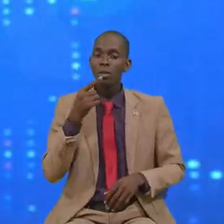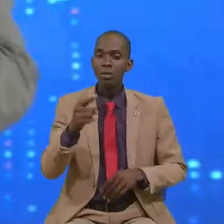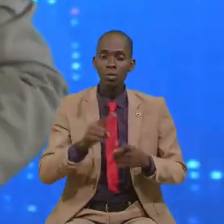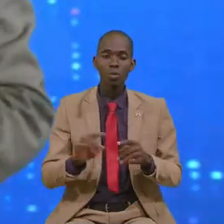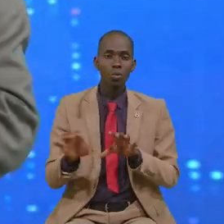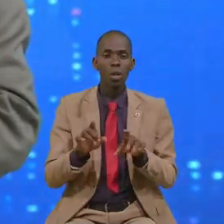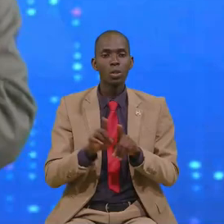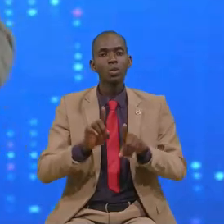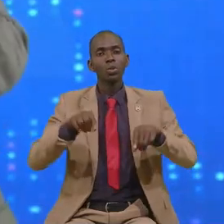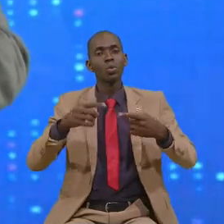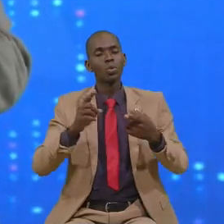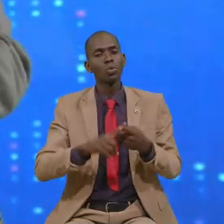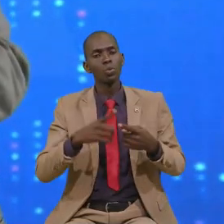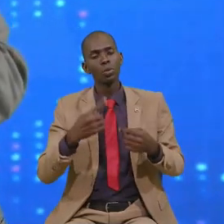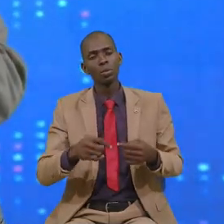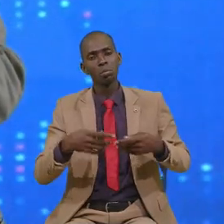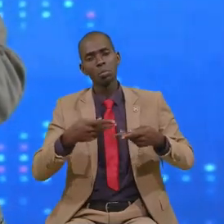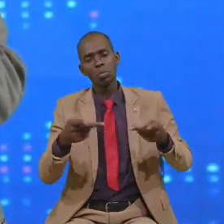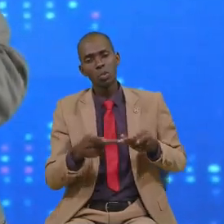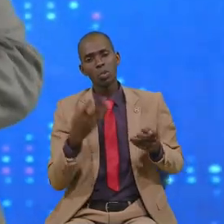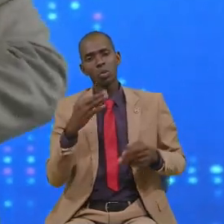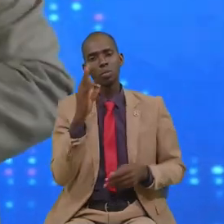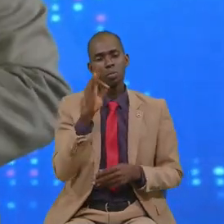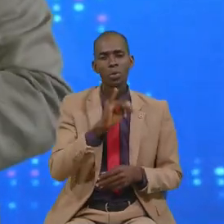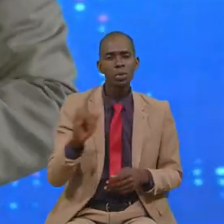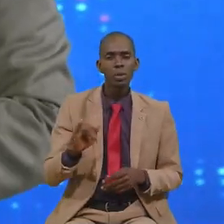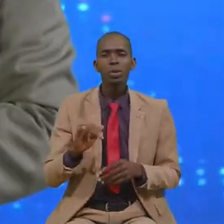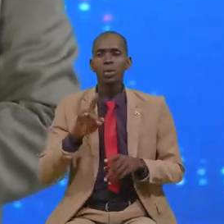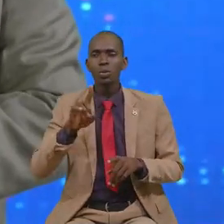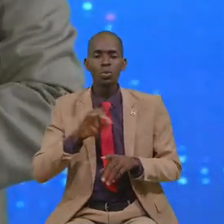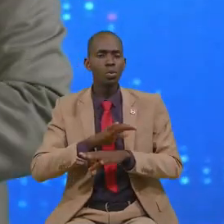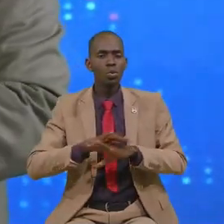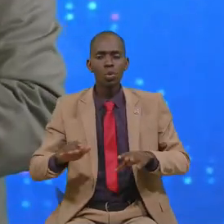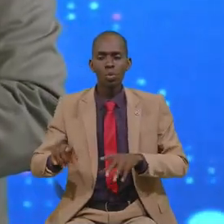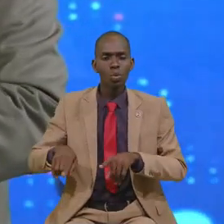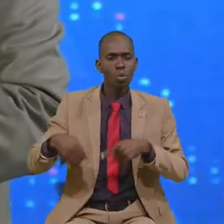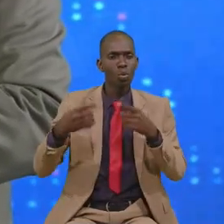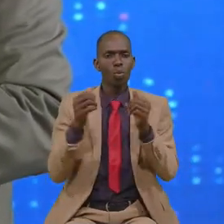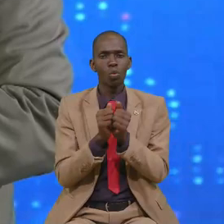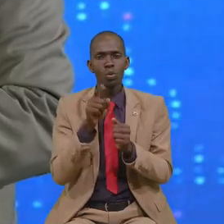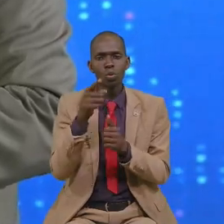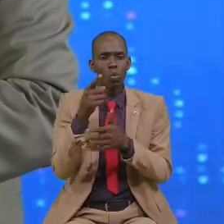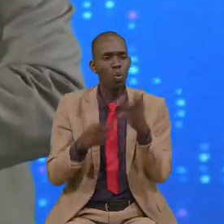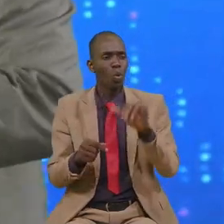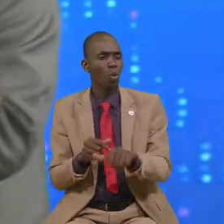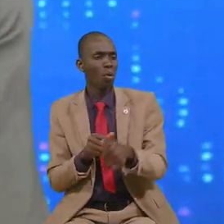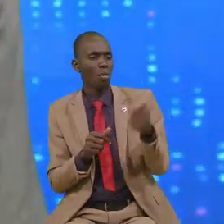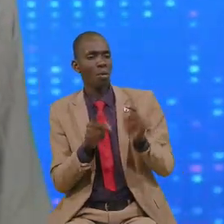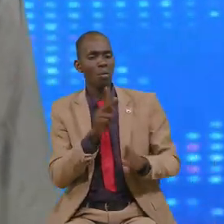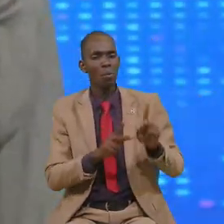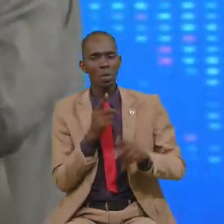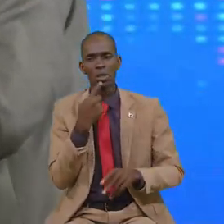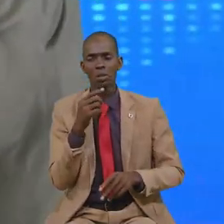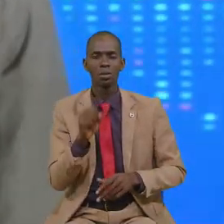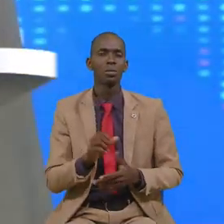we are going to the ministry, you don't carry with you what somebody else said. It's